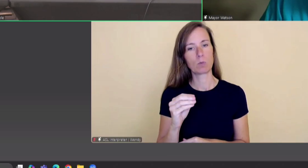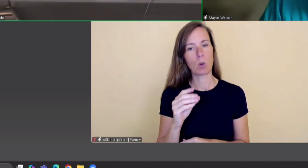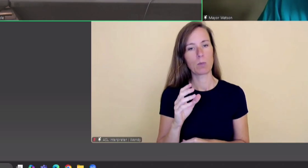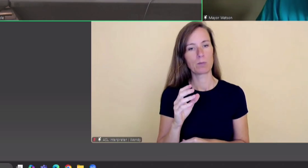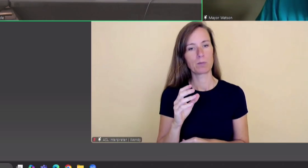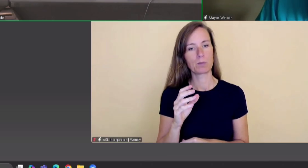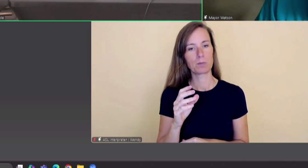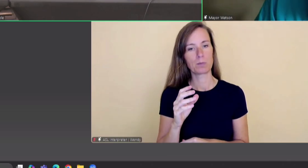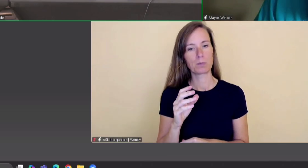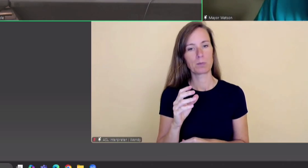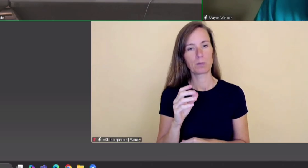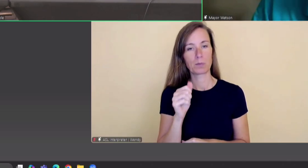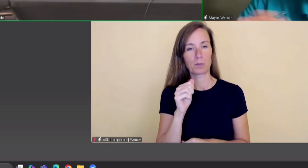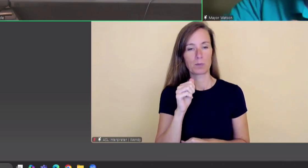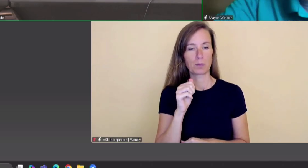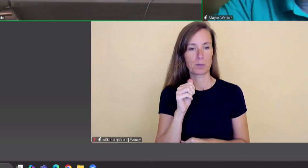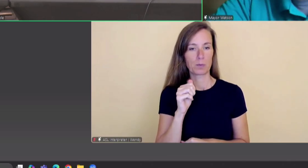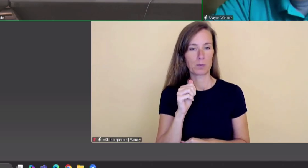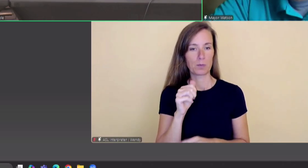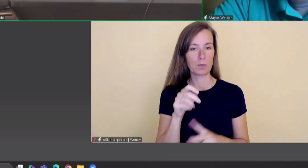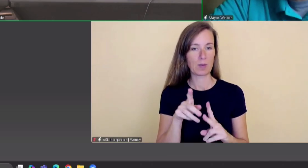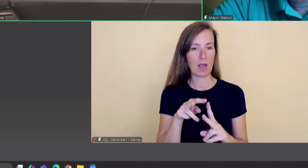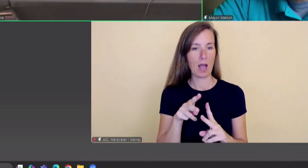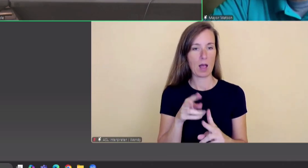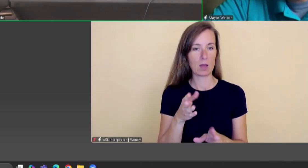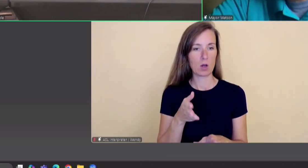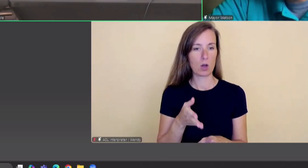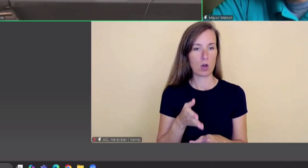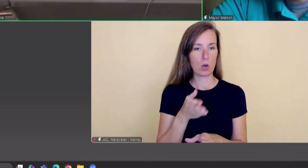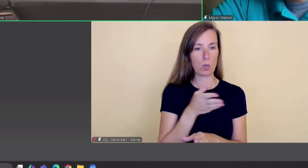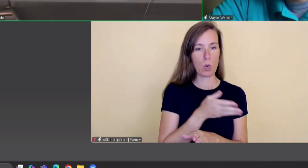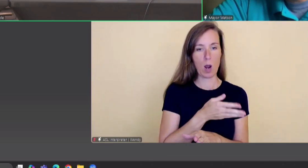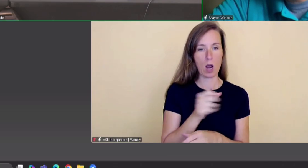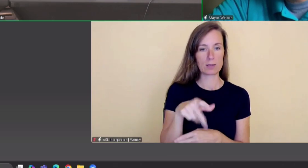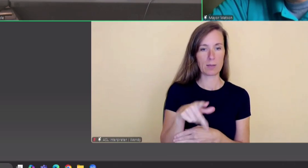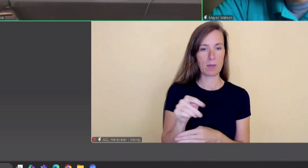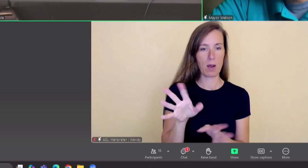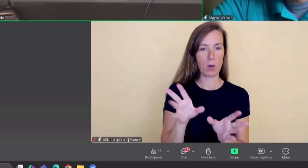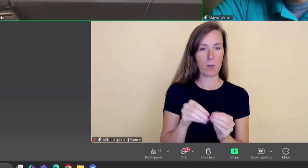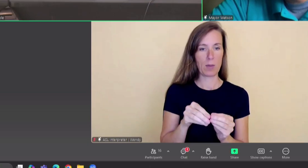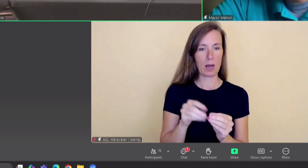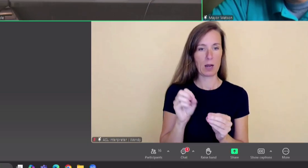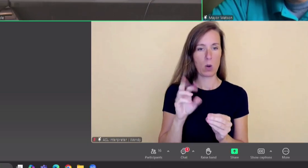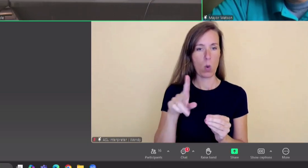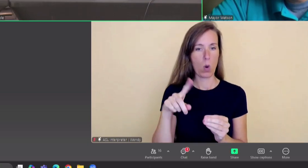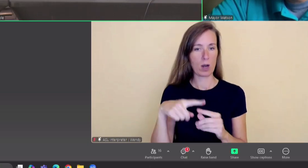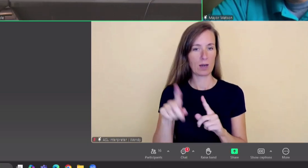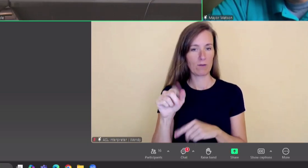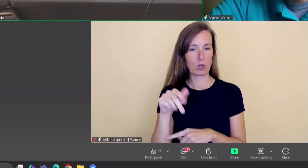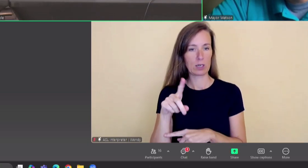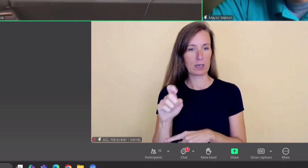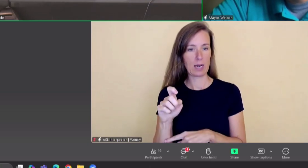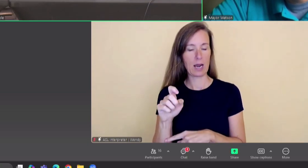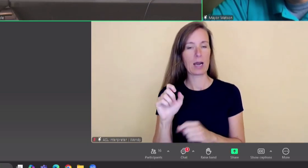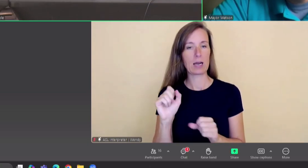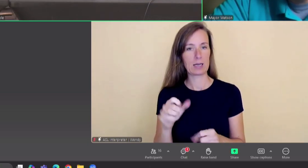but either prior or on a different date, if we can get that hearing date set. Regarding that,